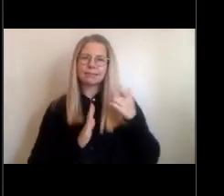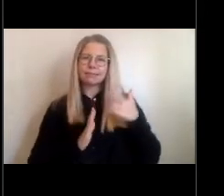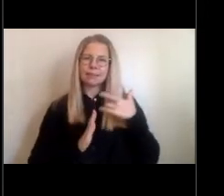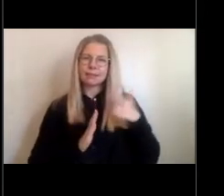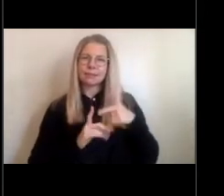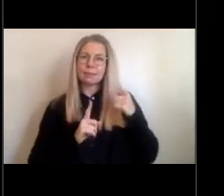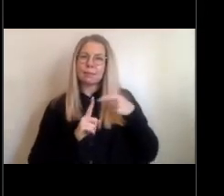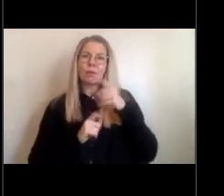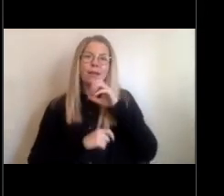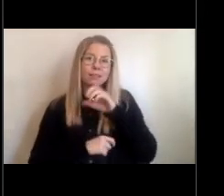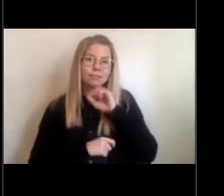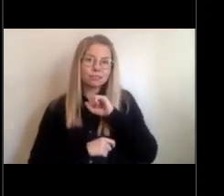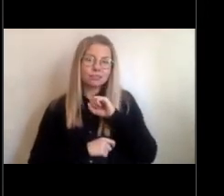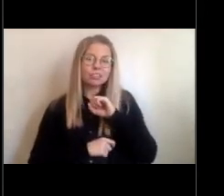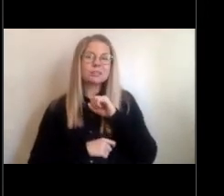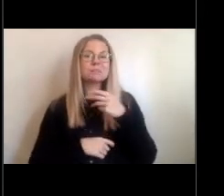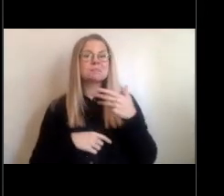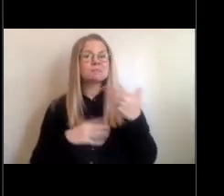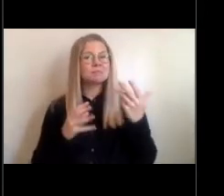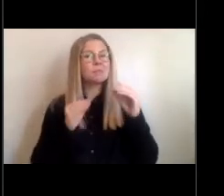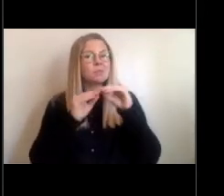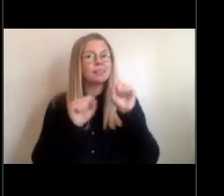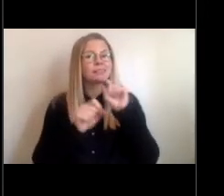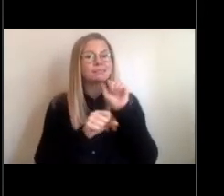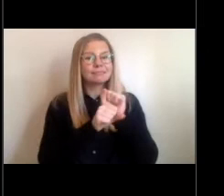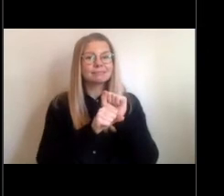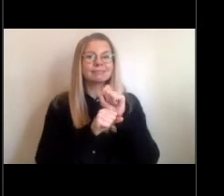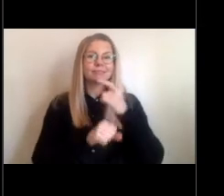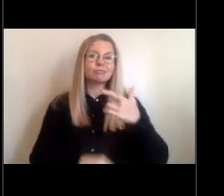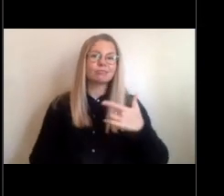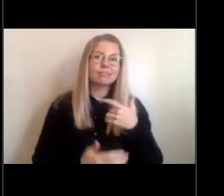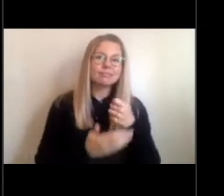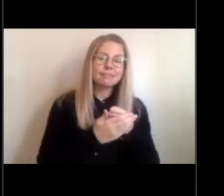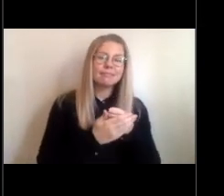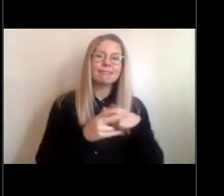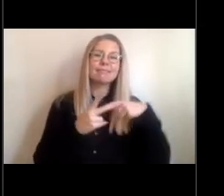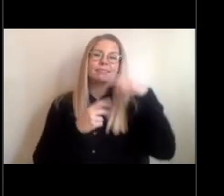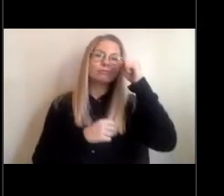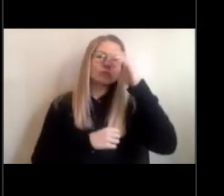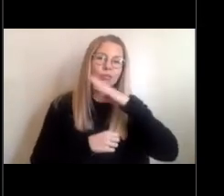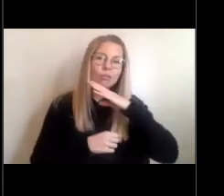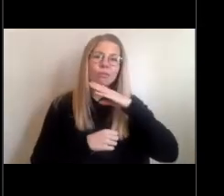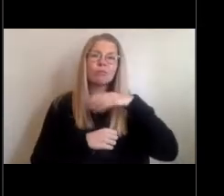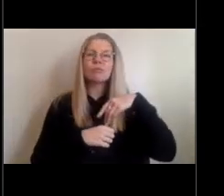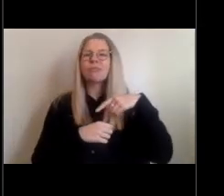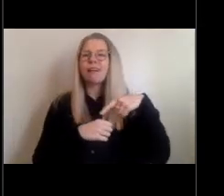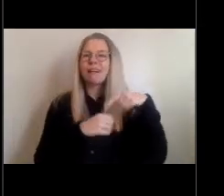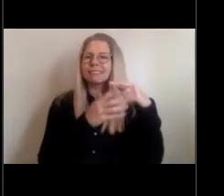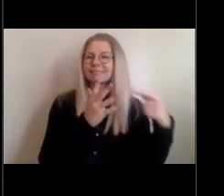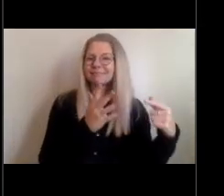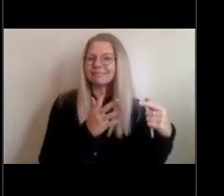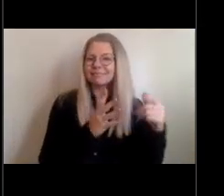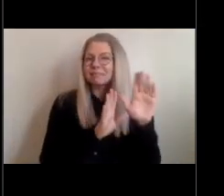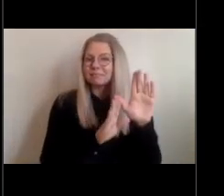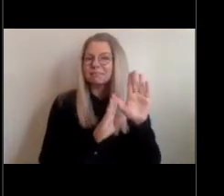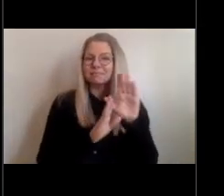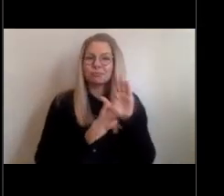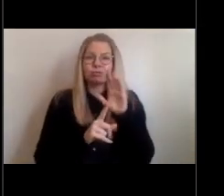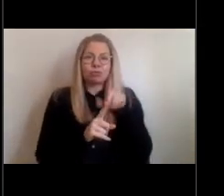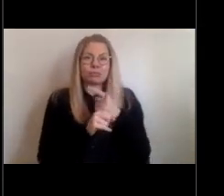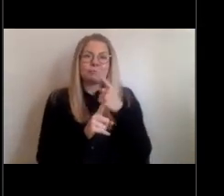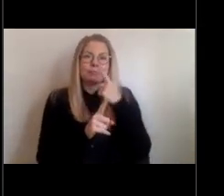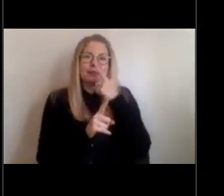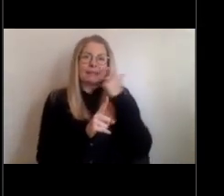a stroke, a clot, something like that. It's incredible. Again, all just based on negative biases. Okay, so I hope